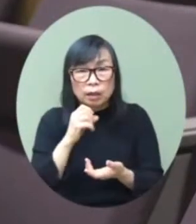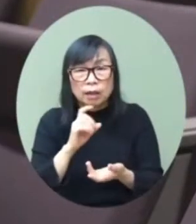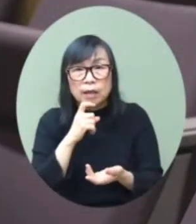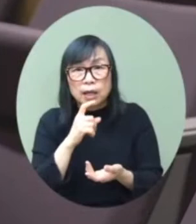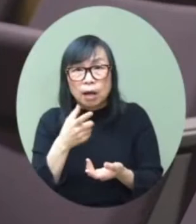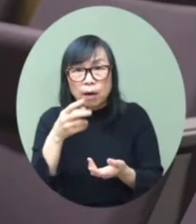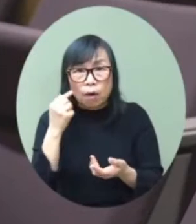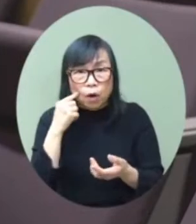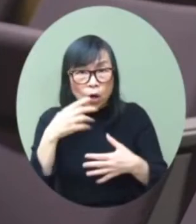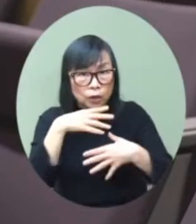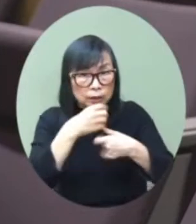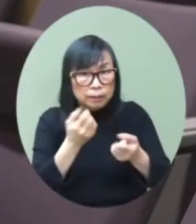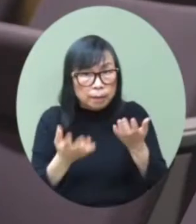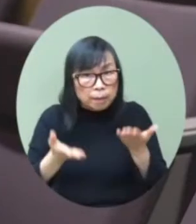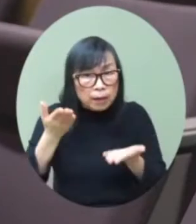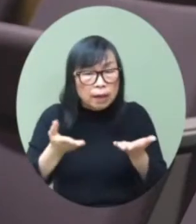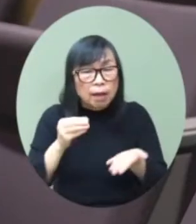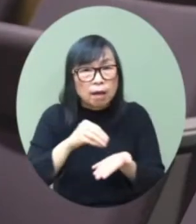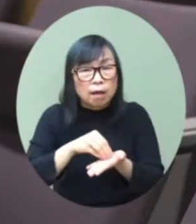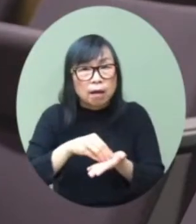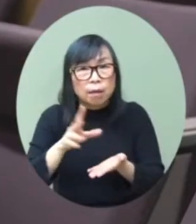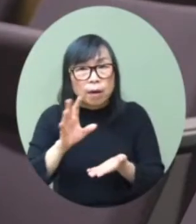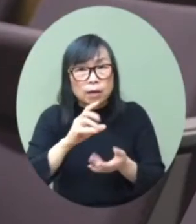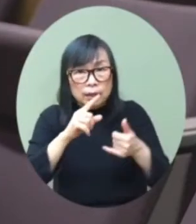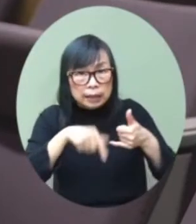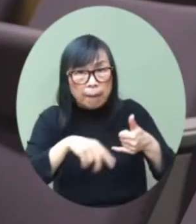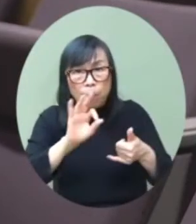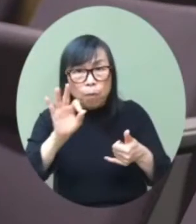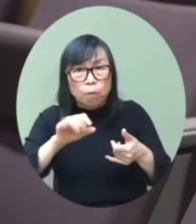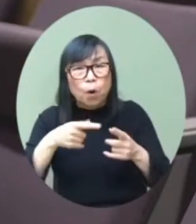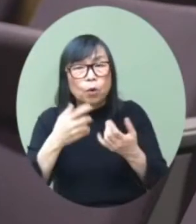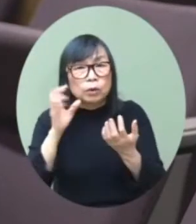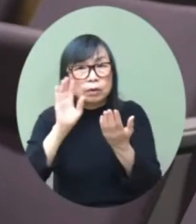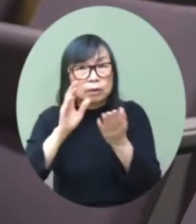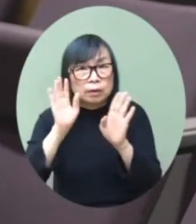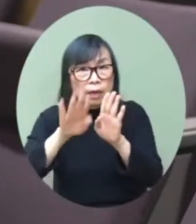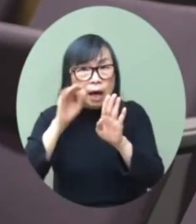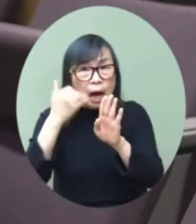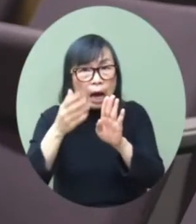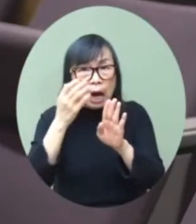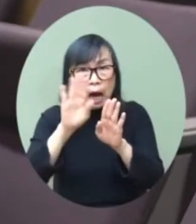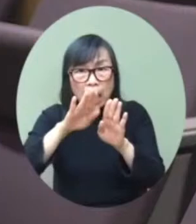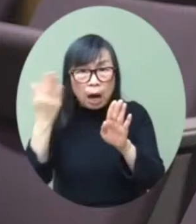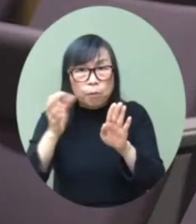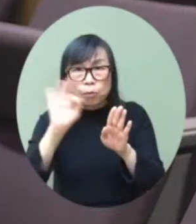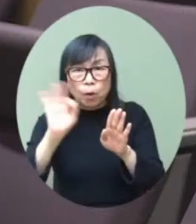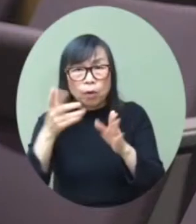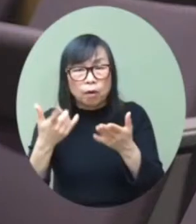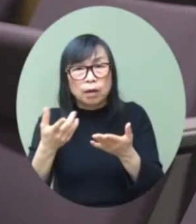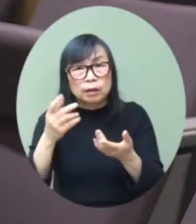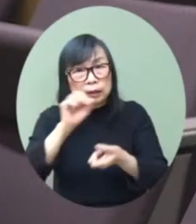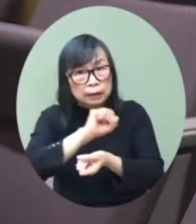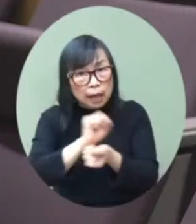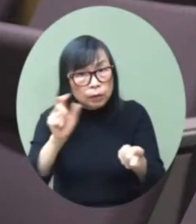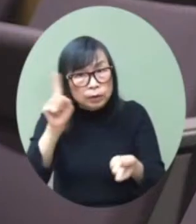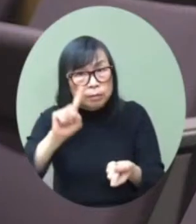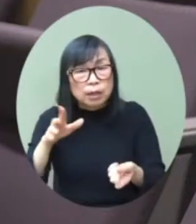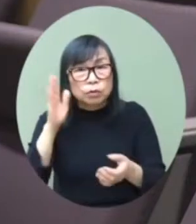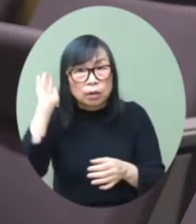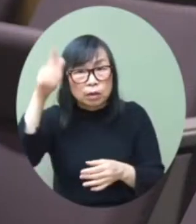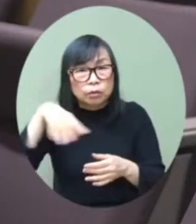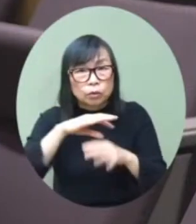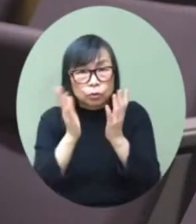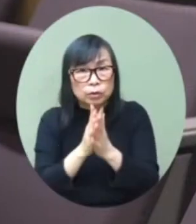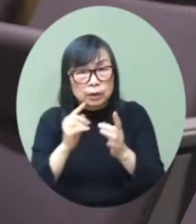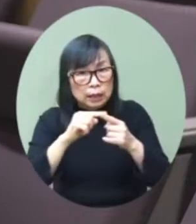lockdown, any reference for Hong Kong, Justin, you mentioned about a certain proportion of the restricted testing area did not respond. How can you